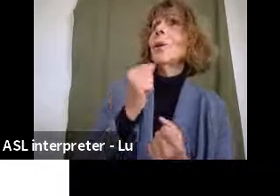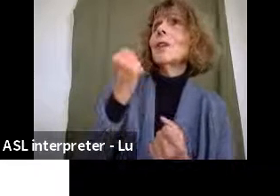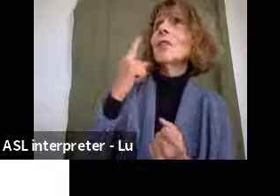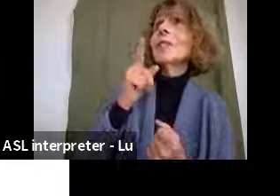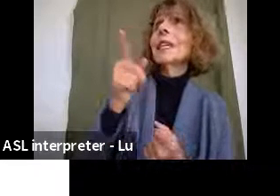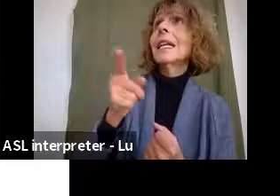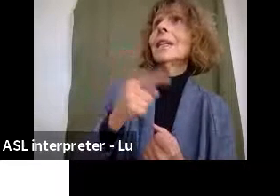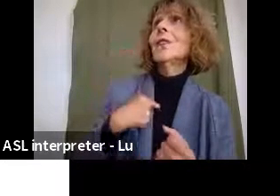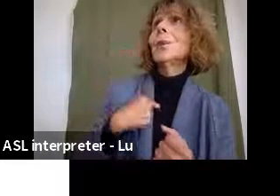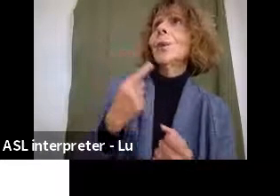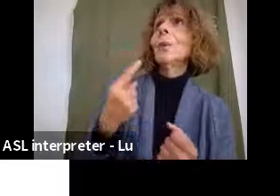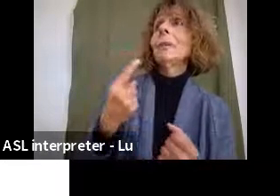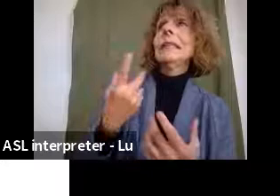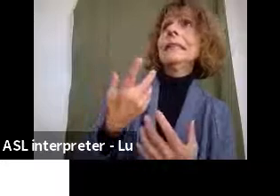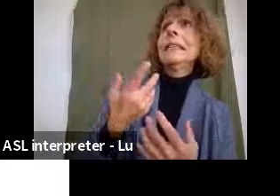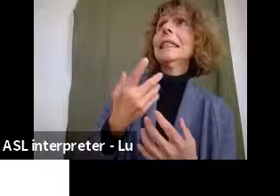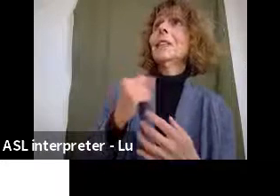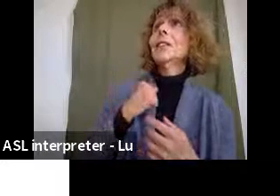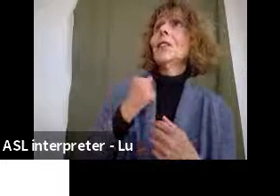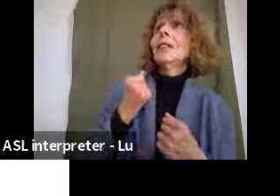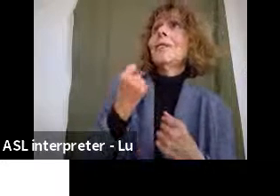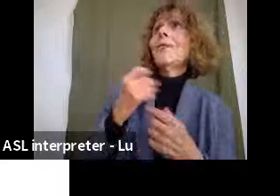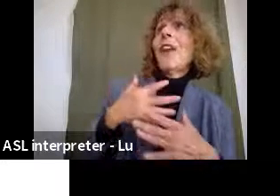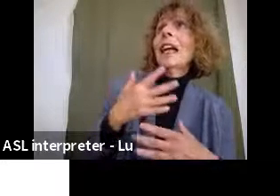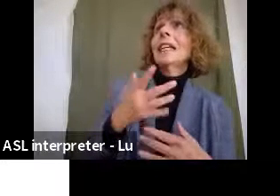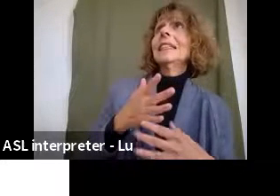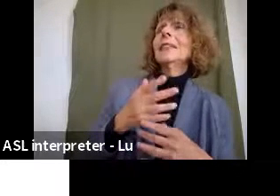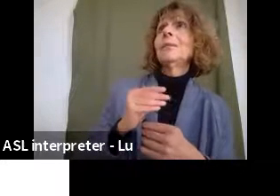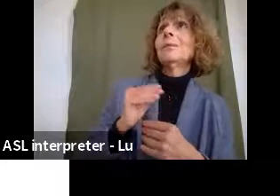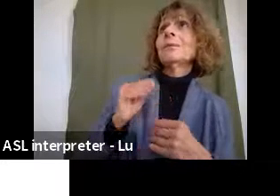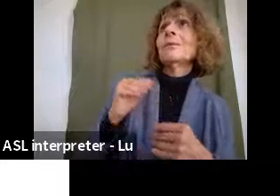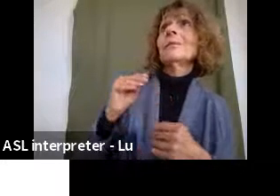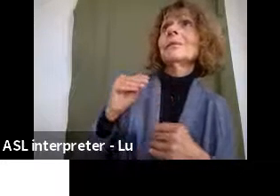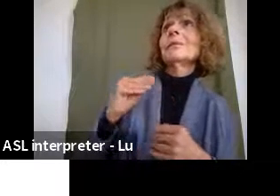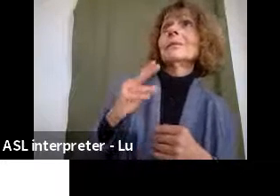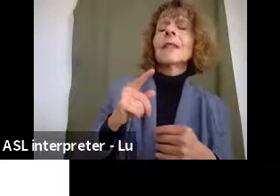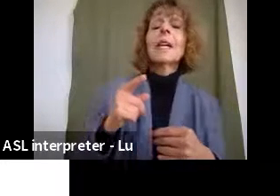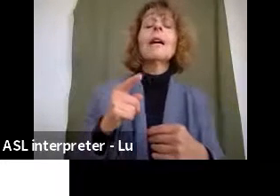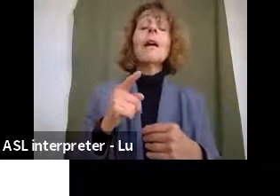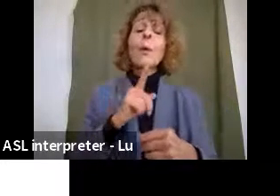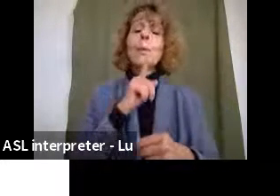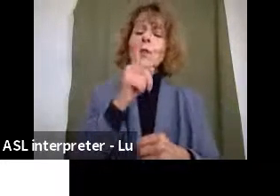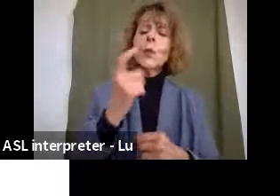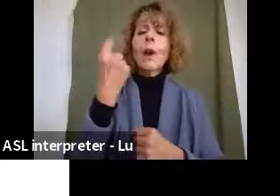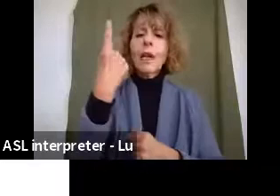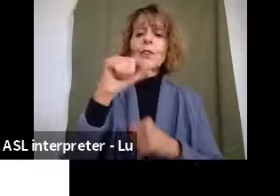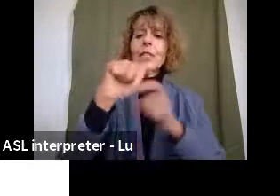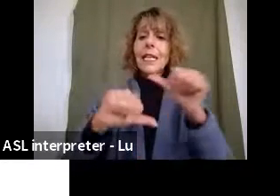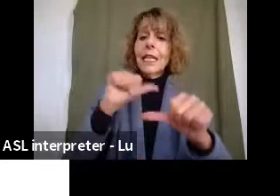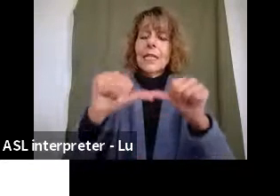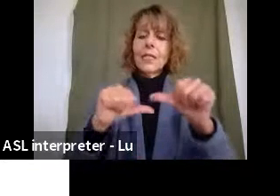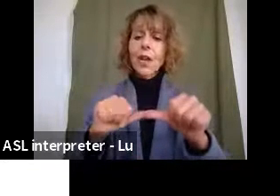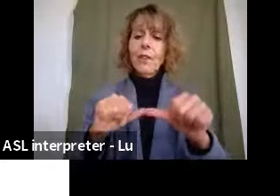sure that you understand them. Ask yes or no questions that are